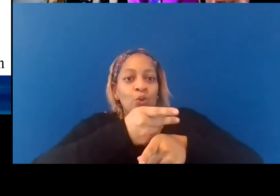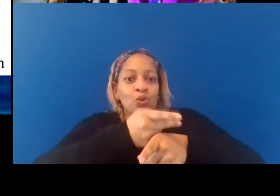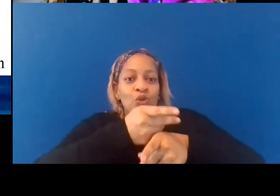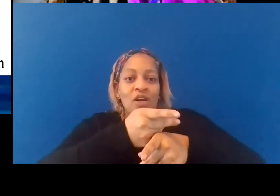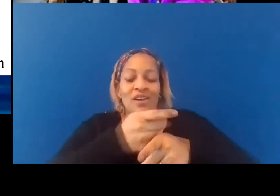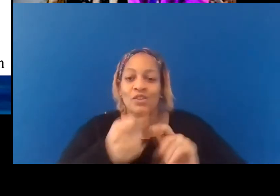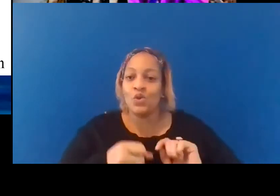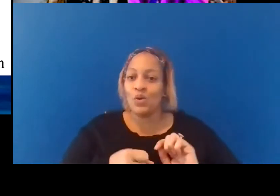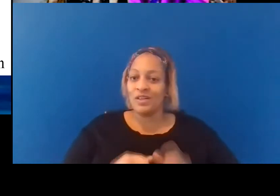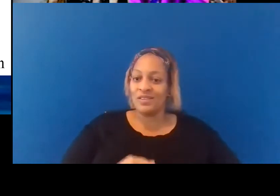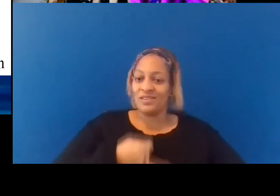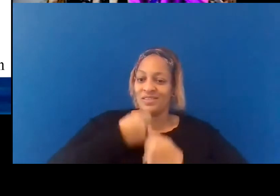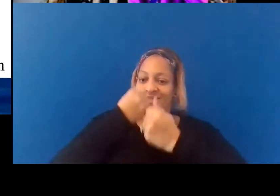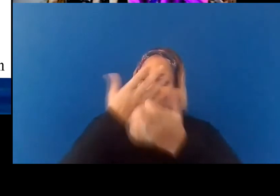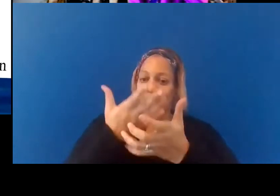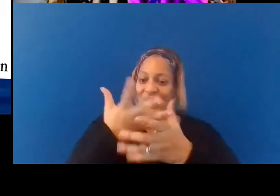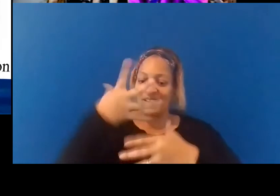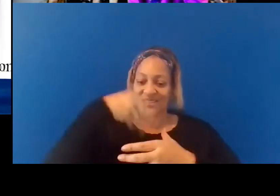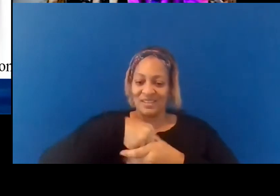and throughout your life?